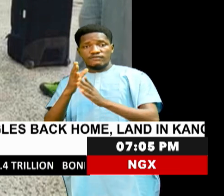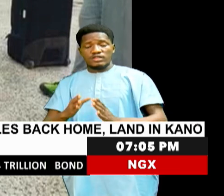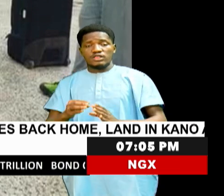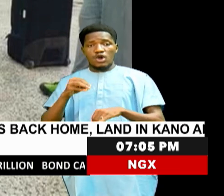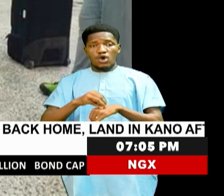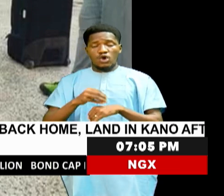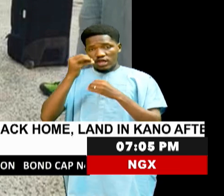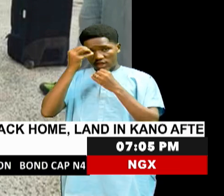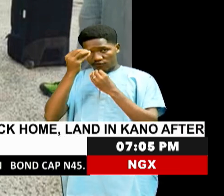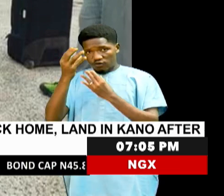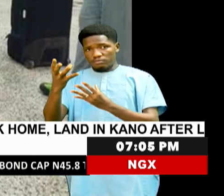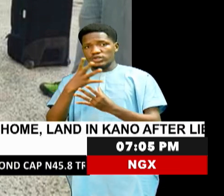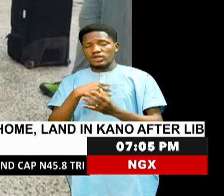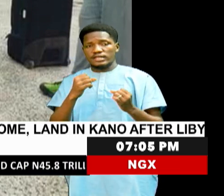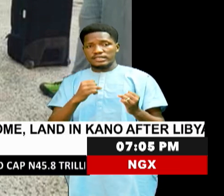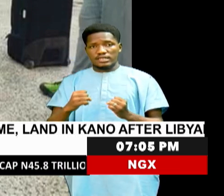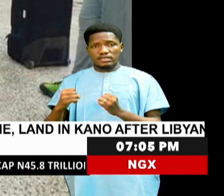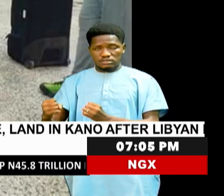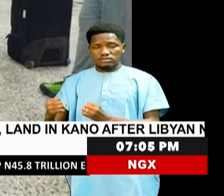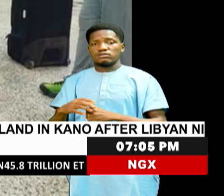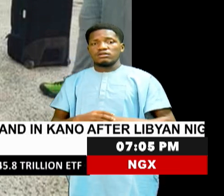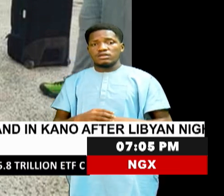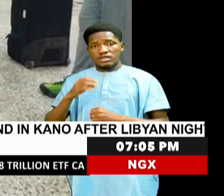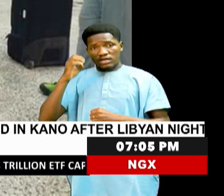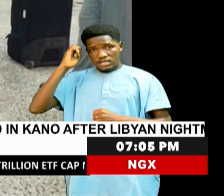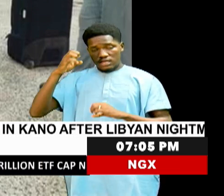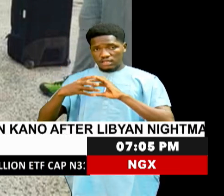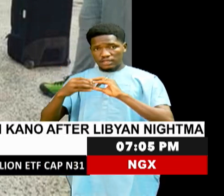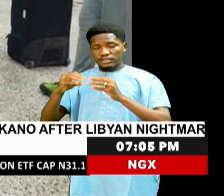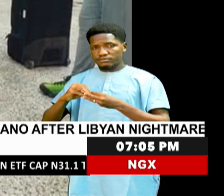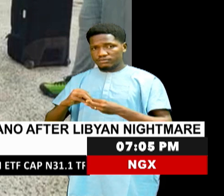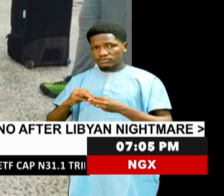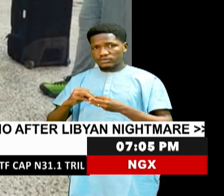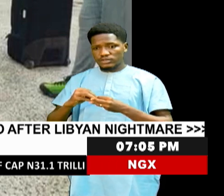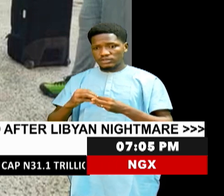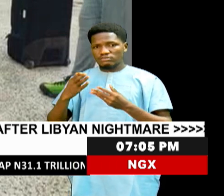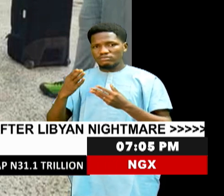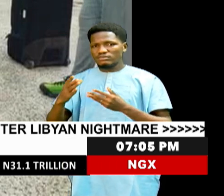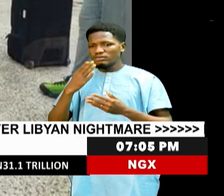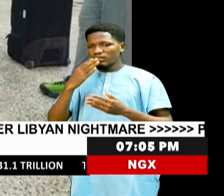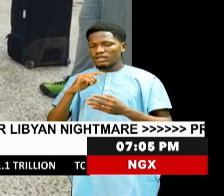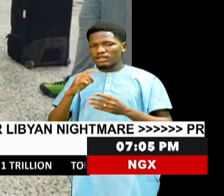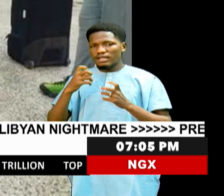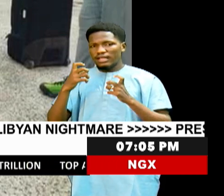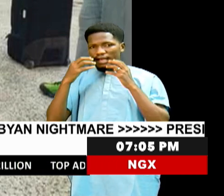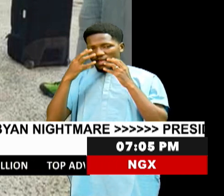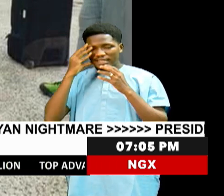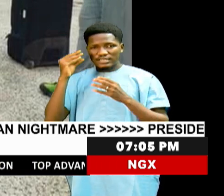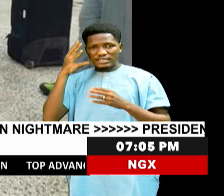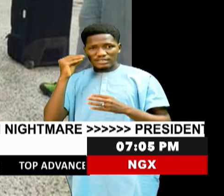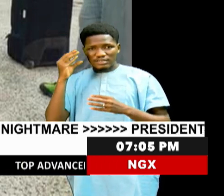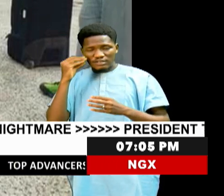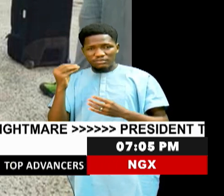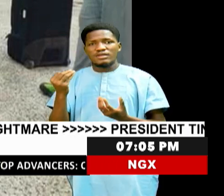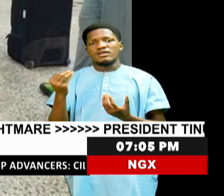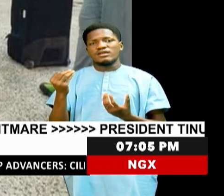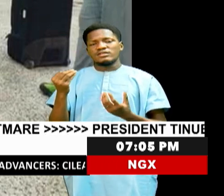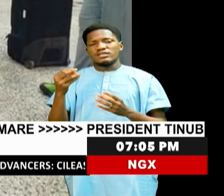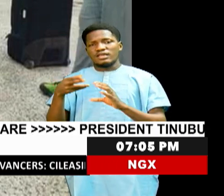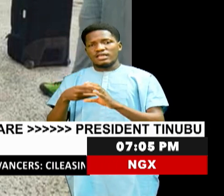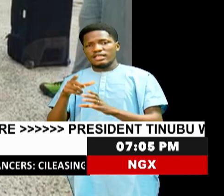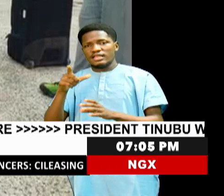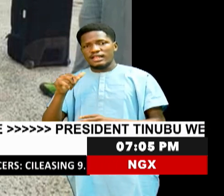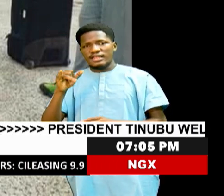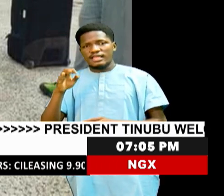and strategy, Bayo Ononuga, the president says the harrowing experience of the national team at the hands of their hosts and the